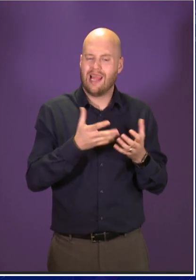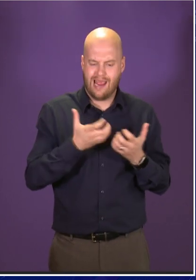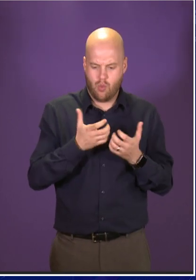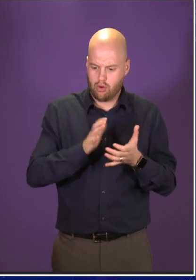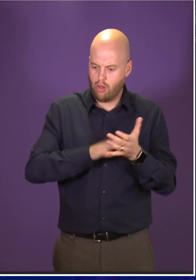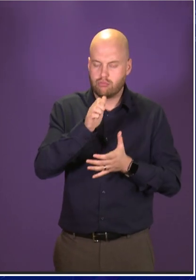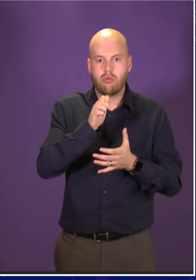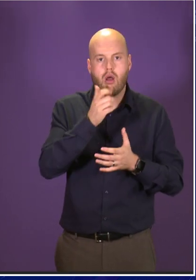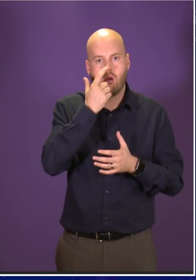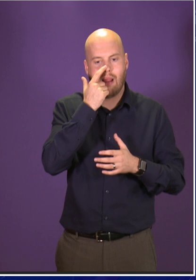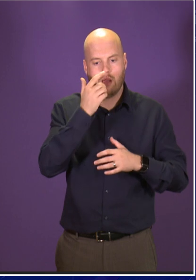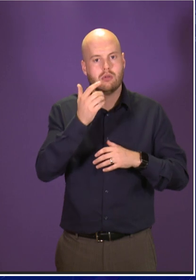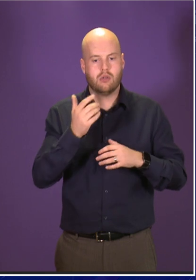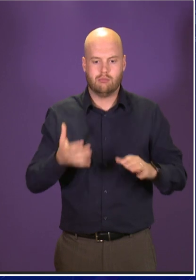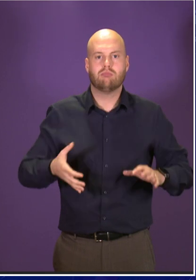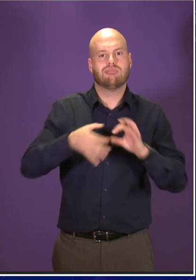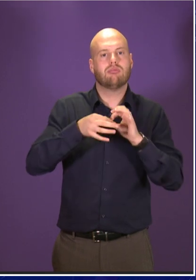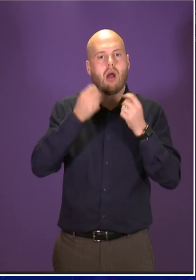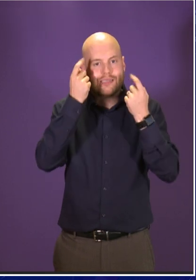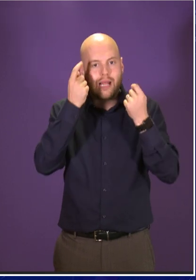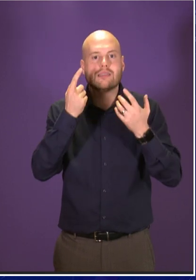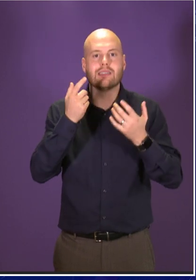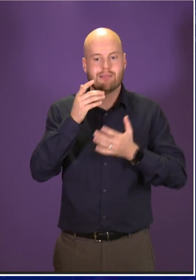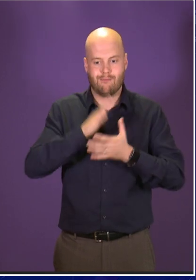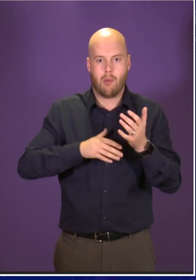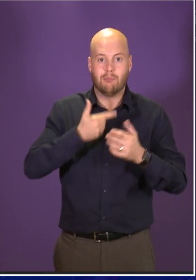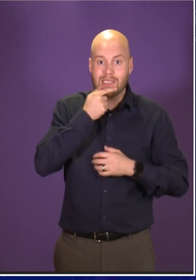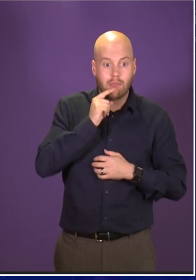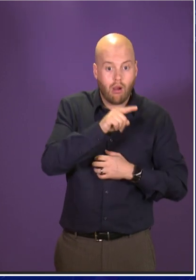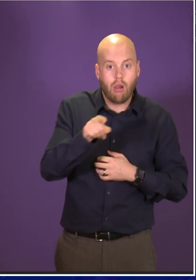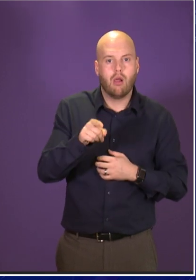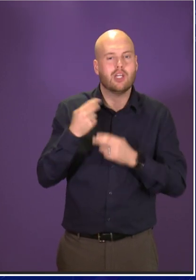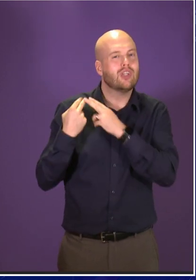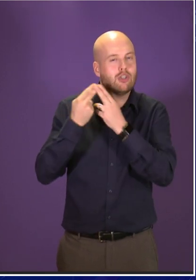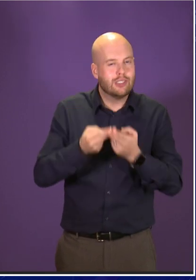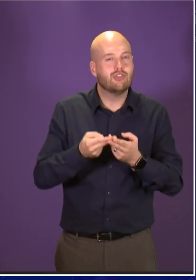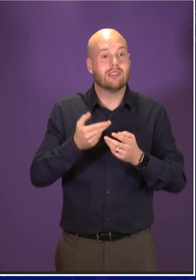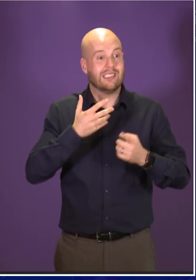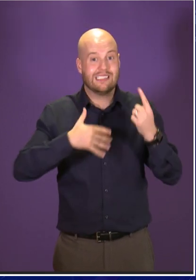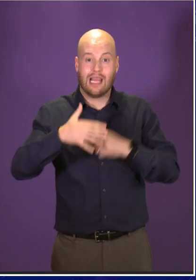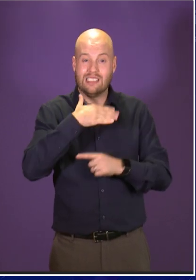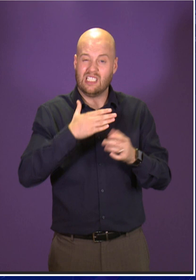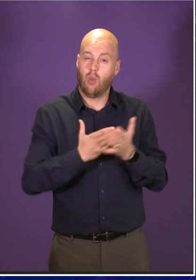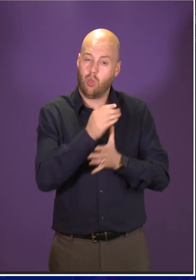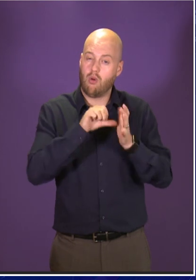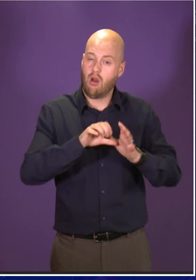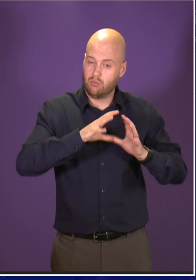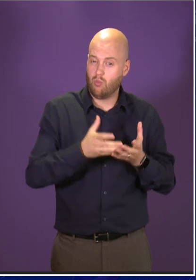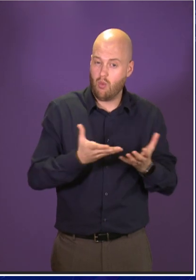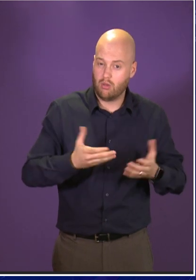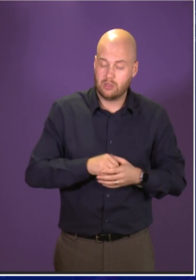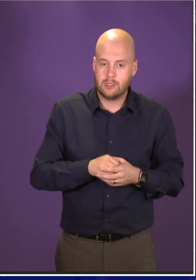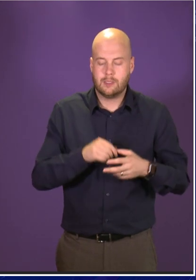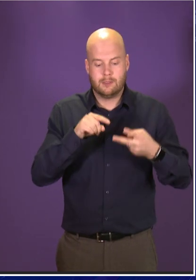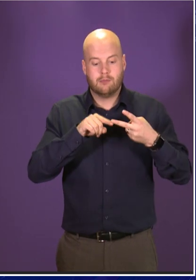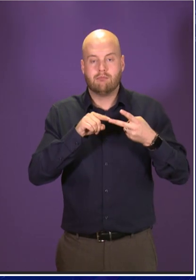build bridges of understanding across peoples, generations, and societies in a fragmented world? Culture and